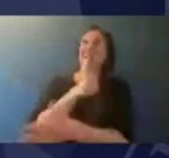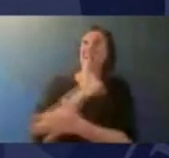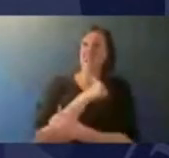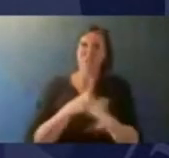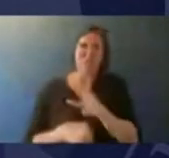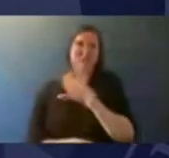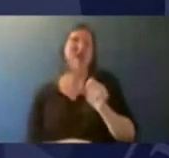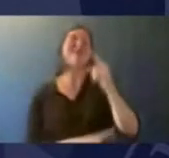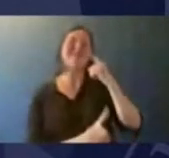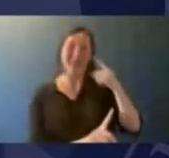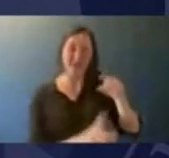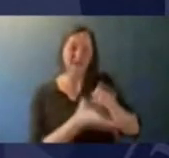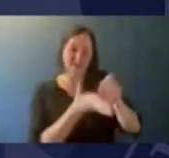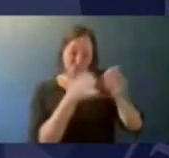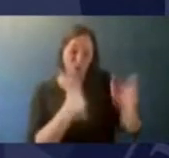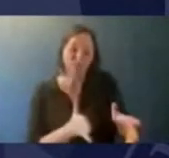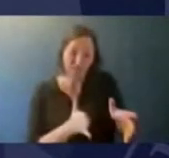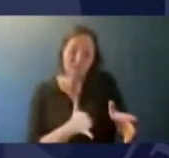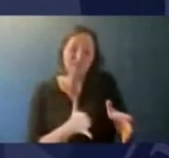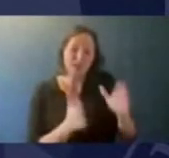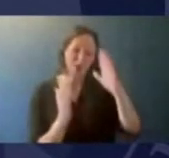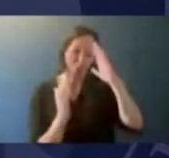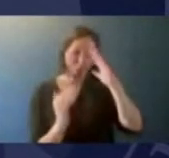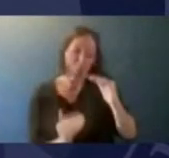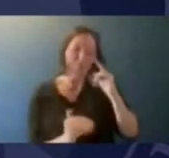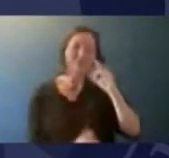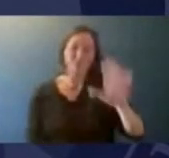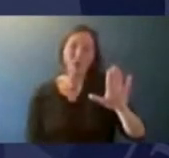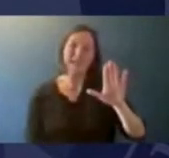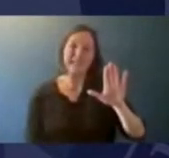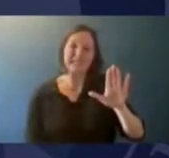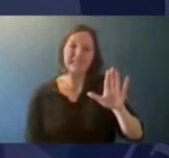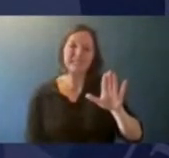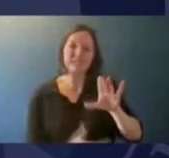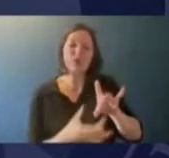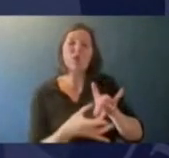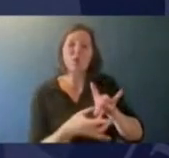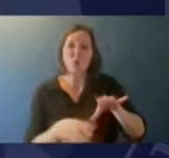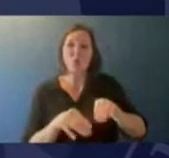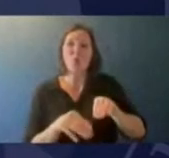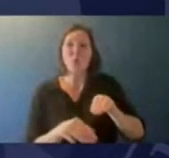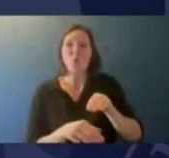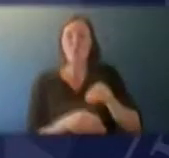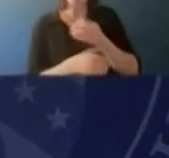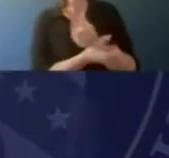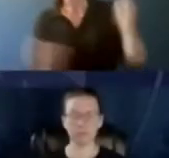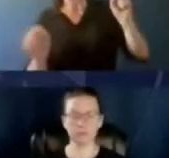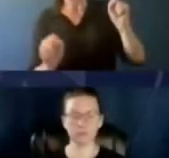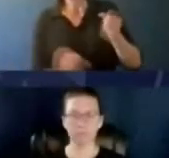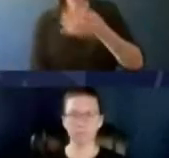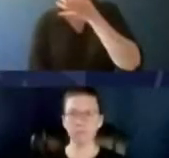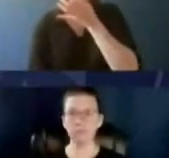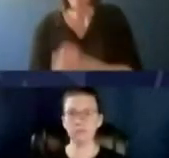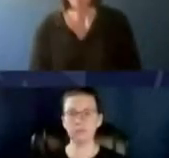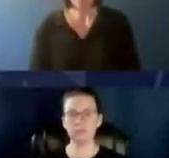of him and hoping for his release very soon.